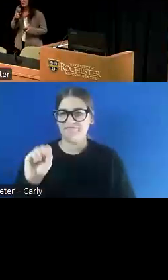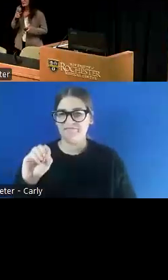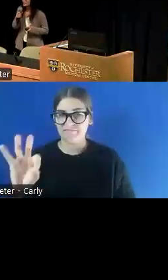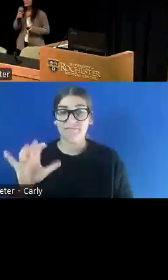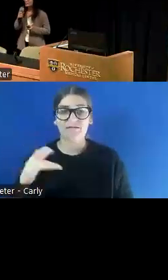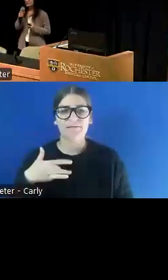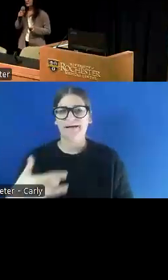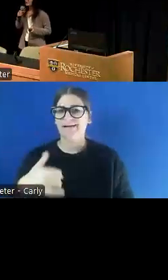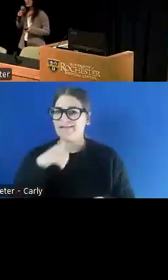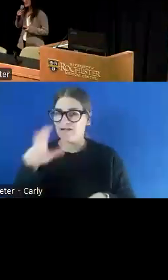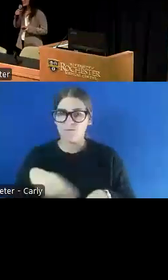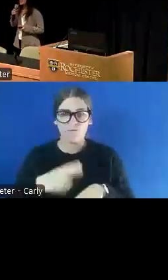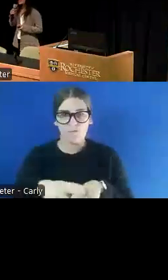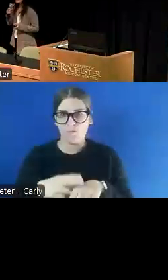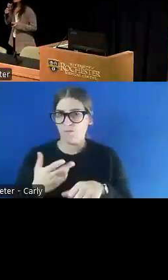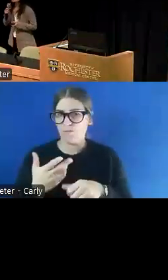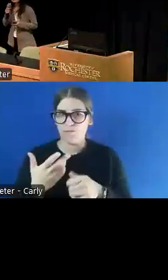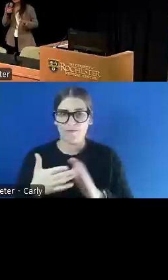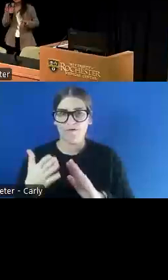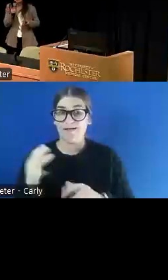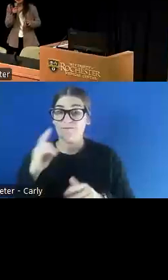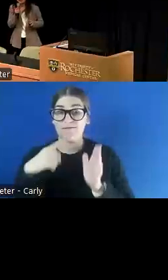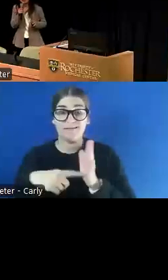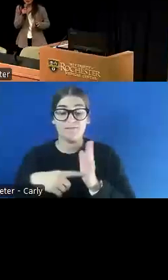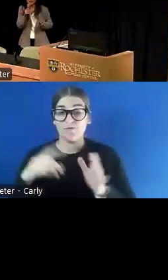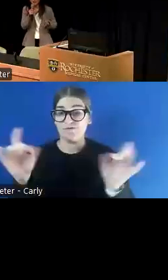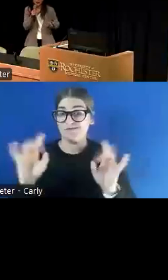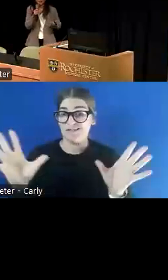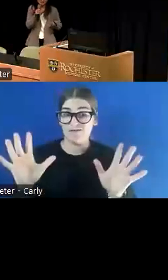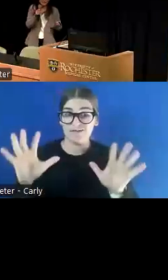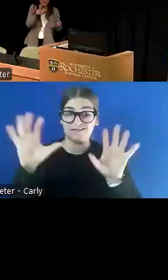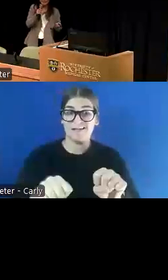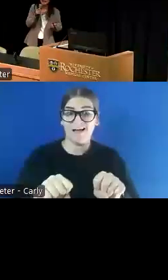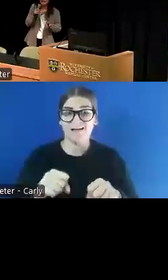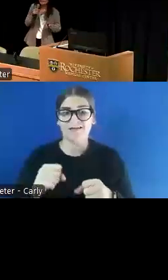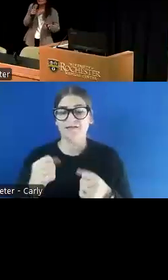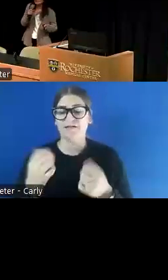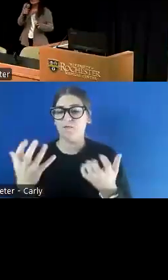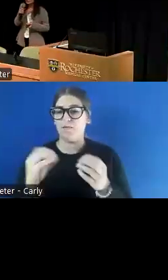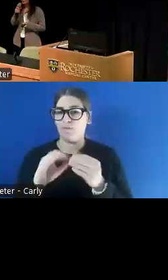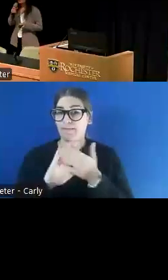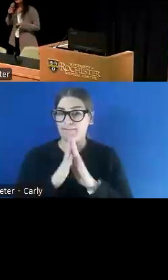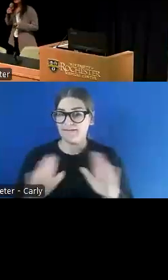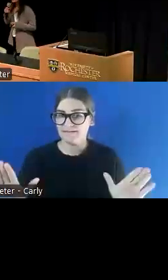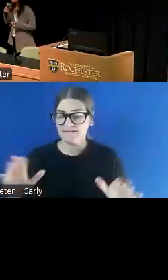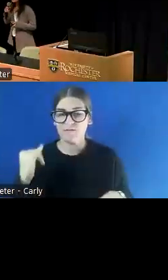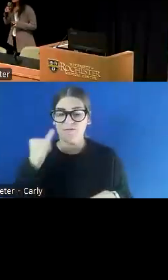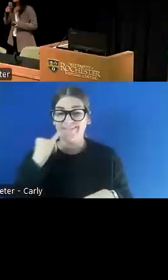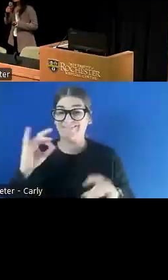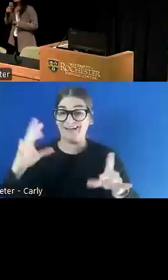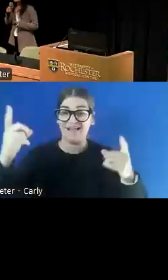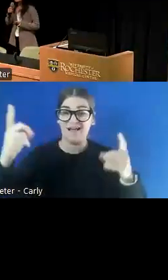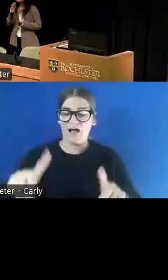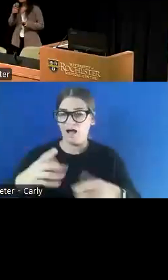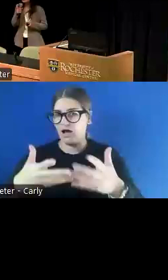operations, like trying to stop terrorist attacks and bringing in more of a peaceful state after an insurgent violence.